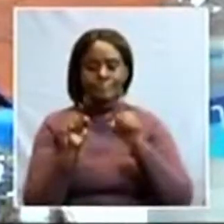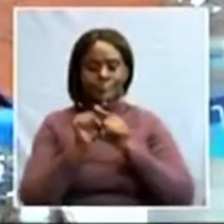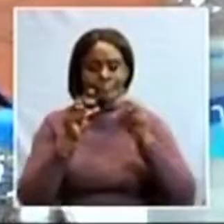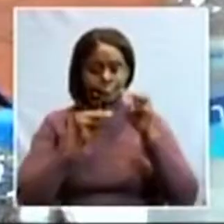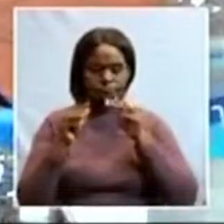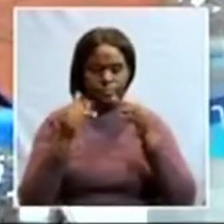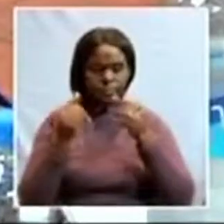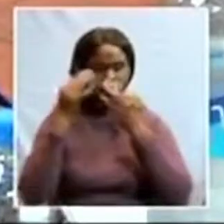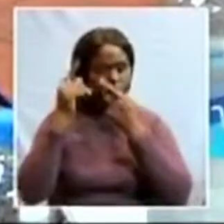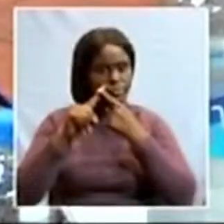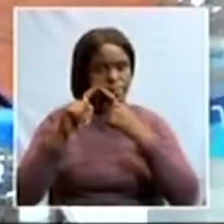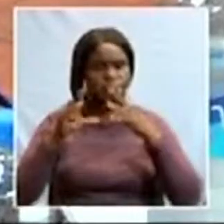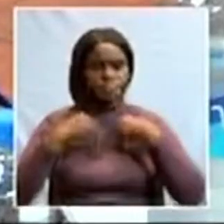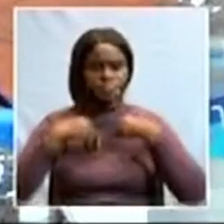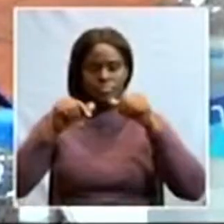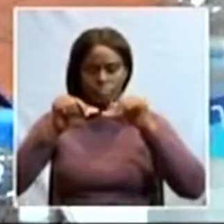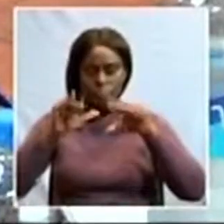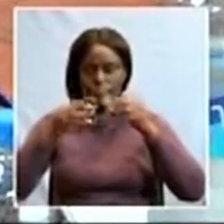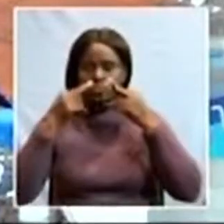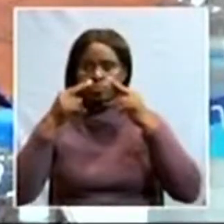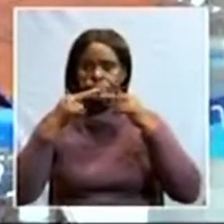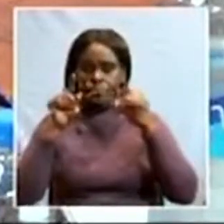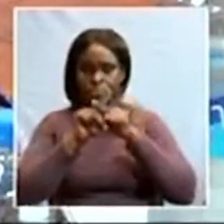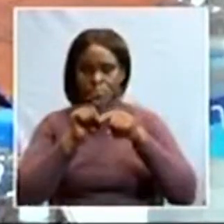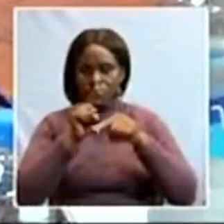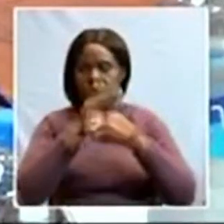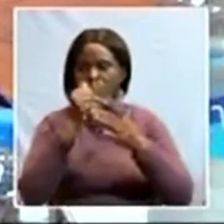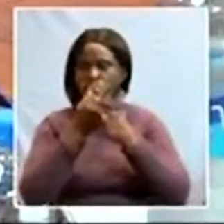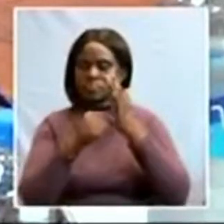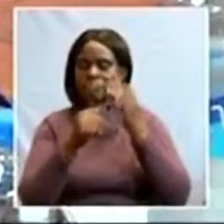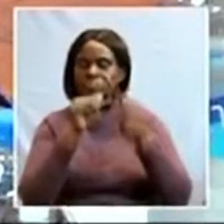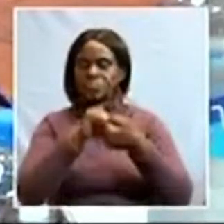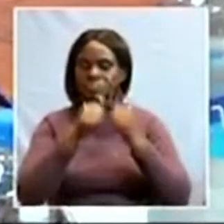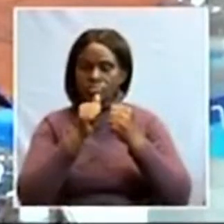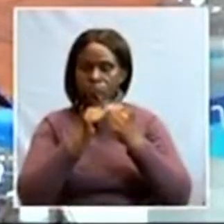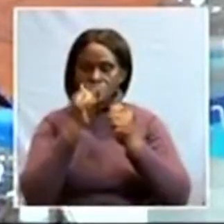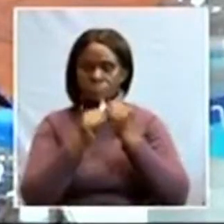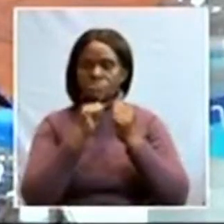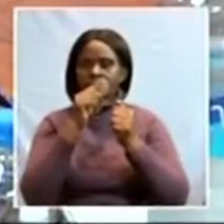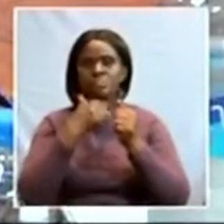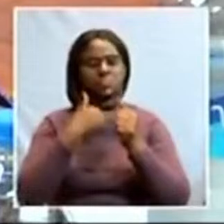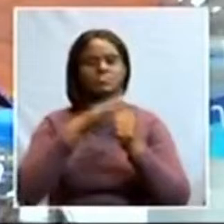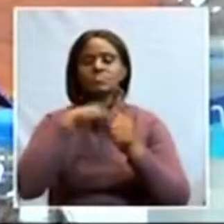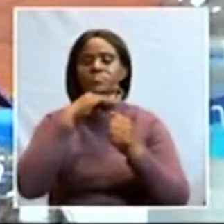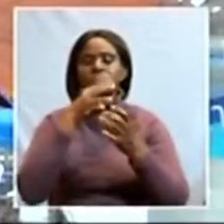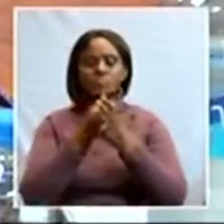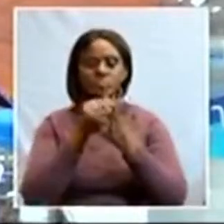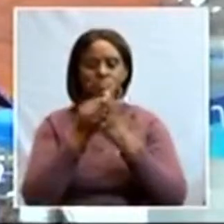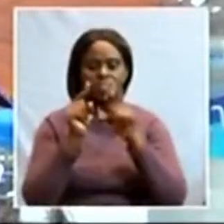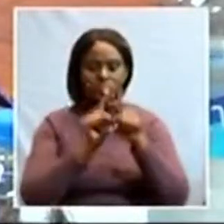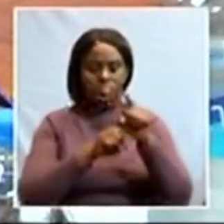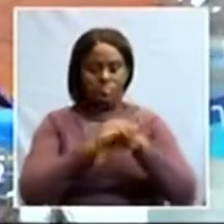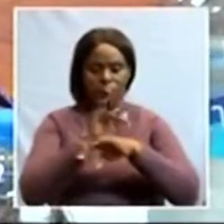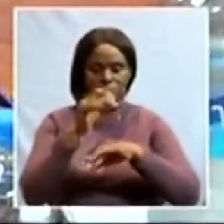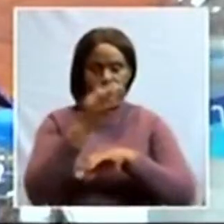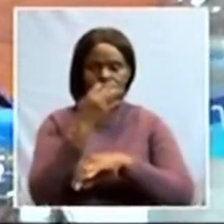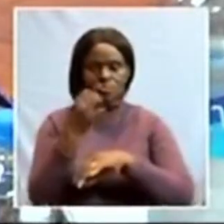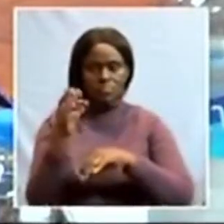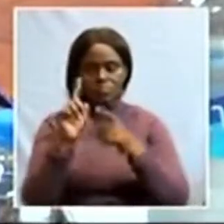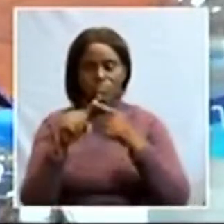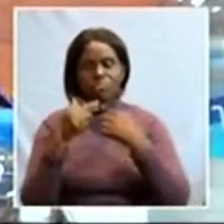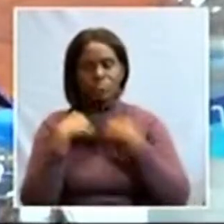management wishes to acknowledge auditor's findings and wish to state that the cause of query was due to inadequate resources and lack of equipment to